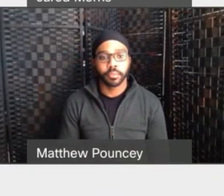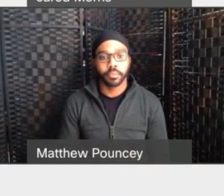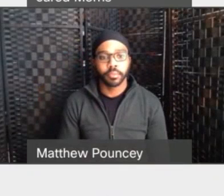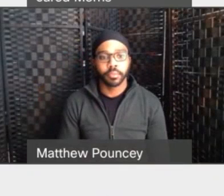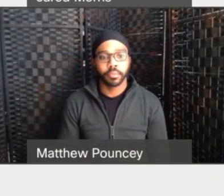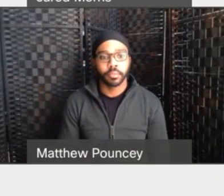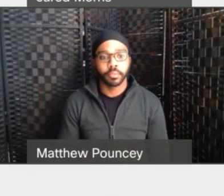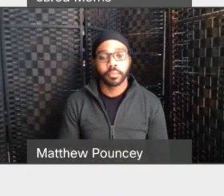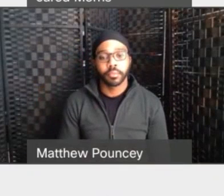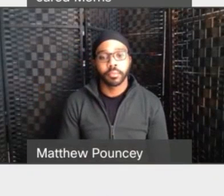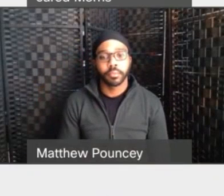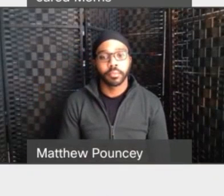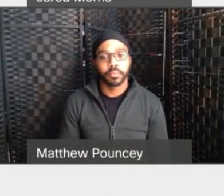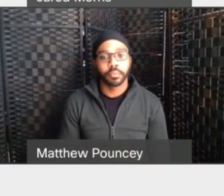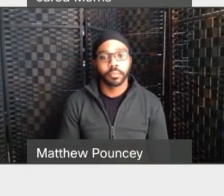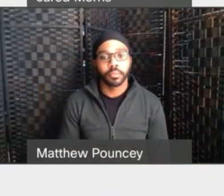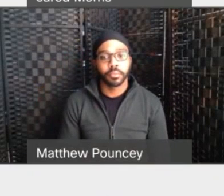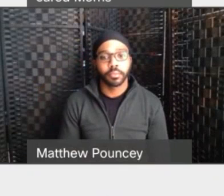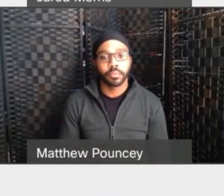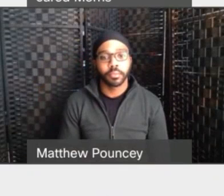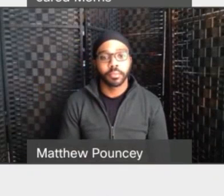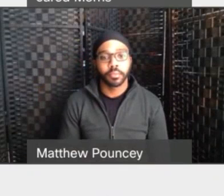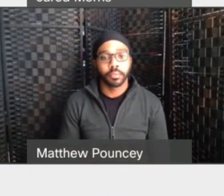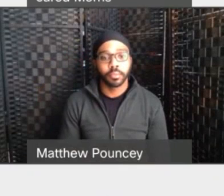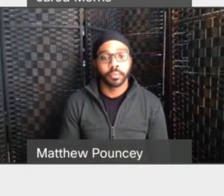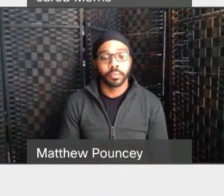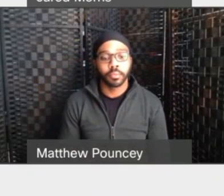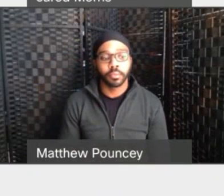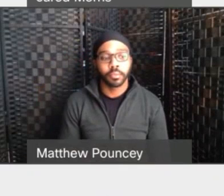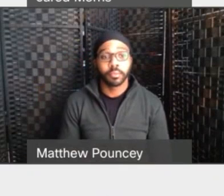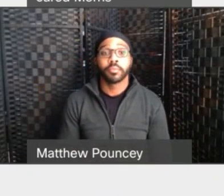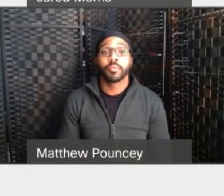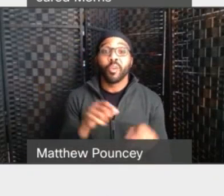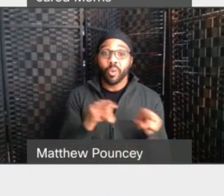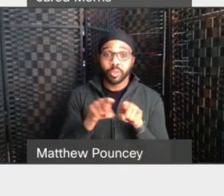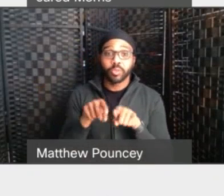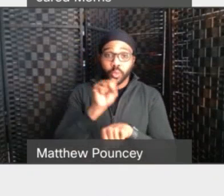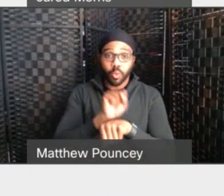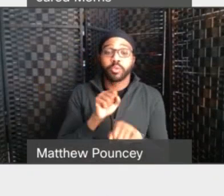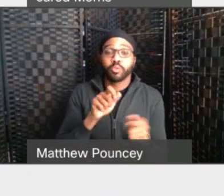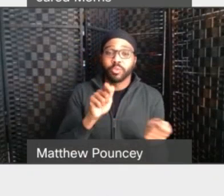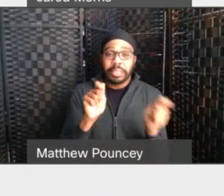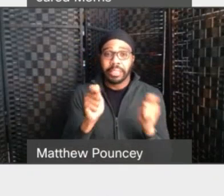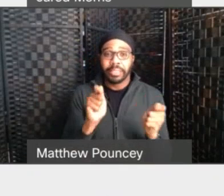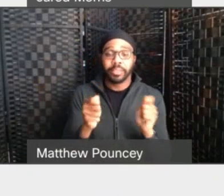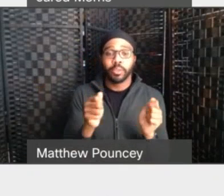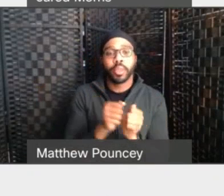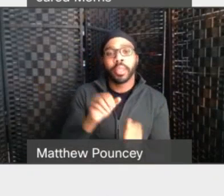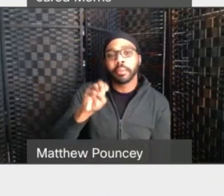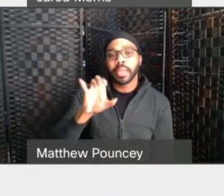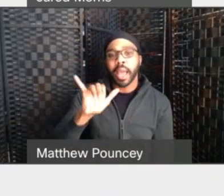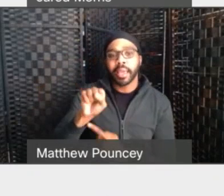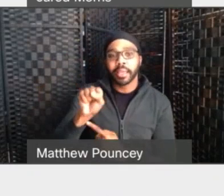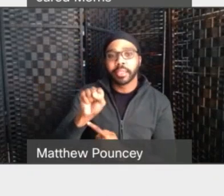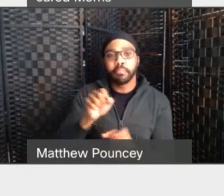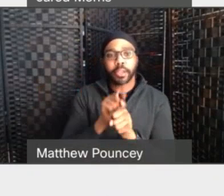We are working on making some changes to MCIS that should be available soon so that we can track well where